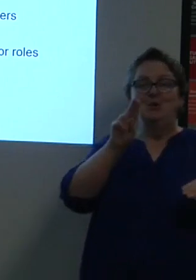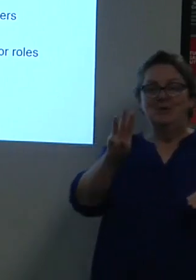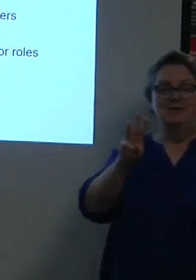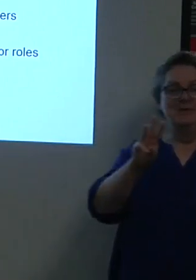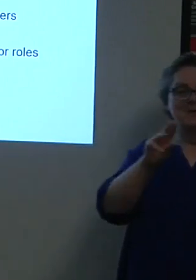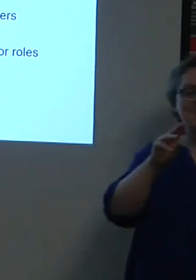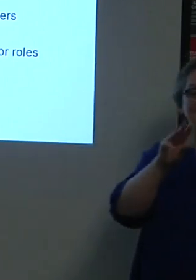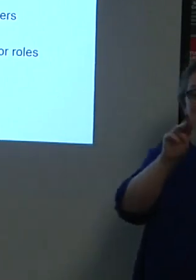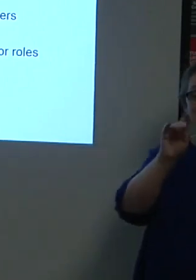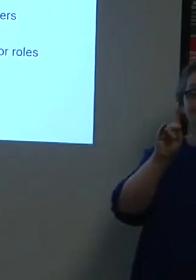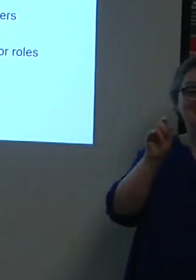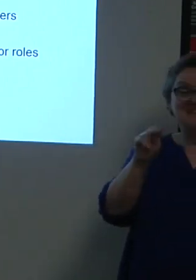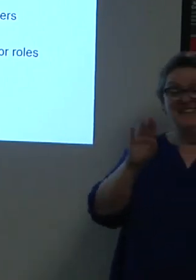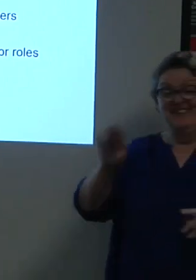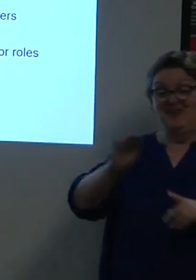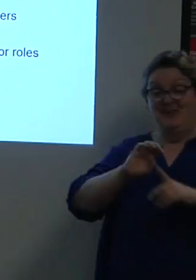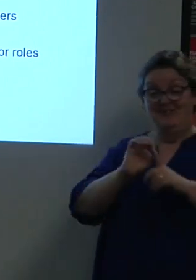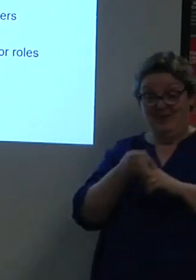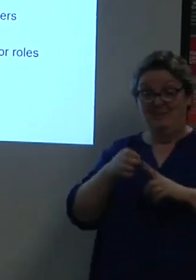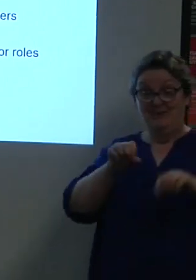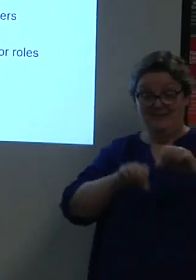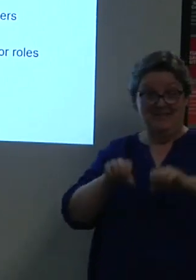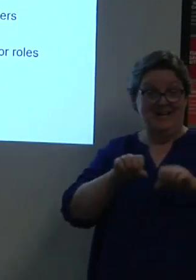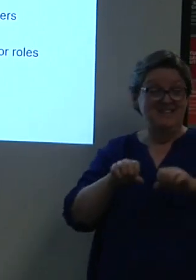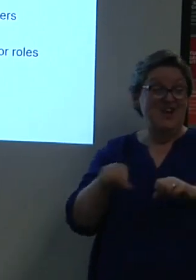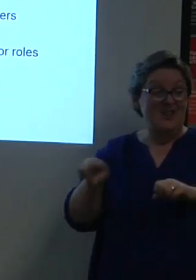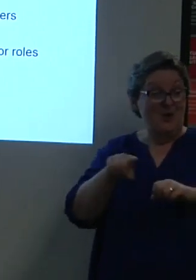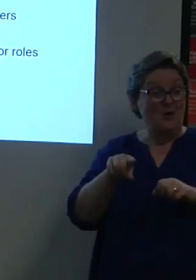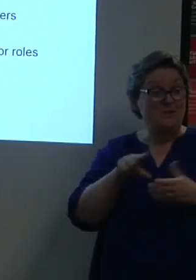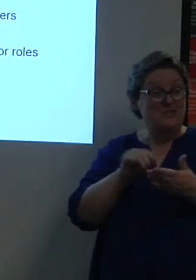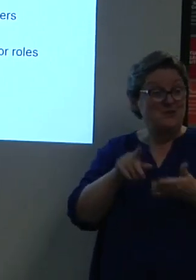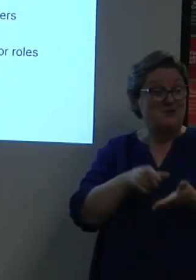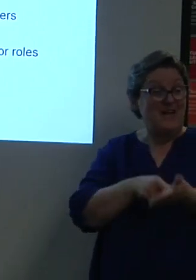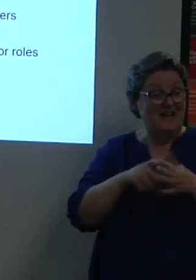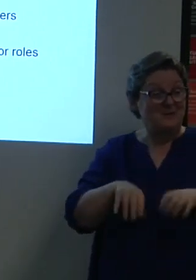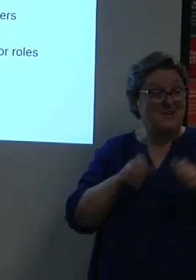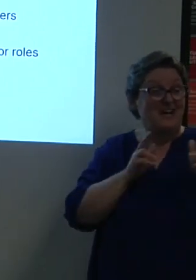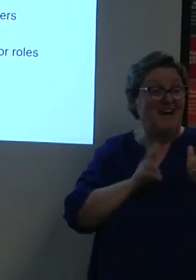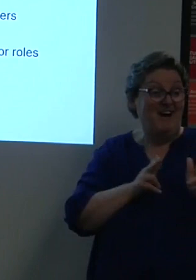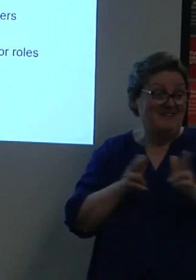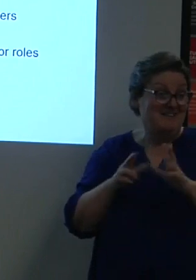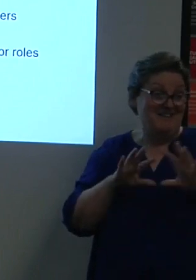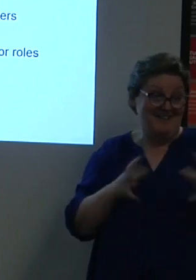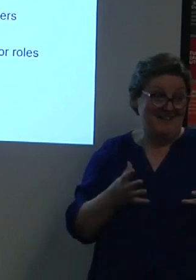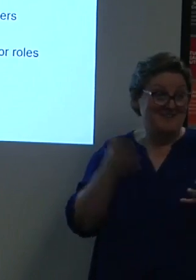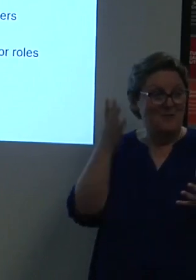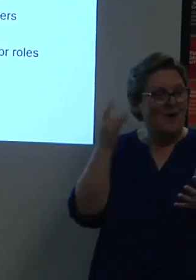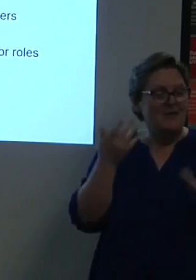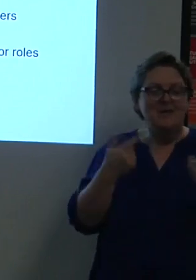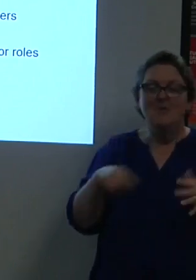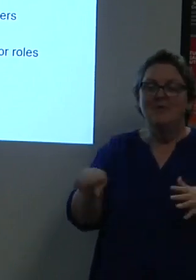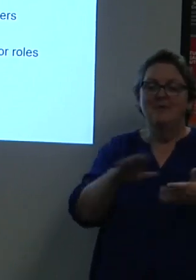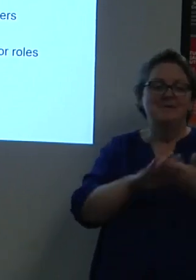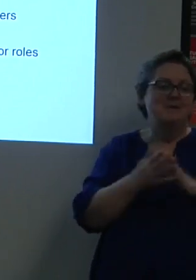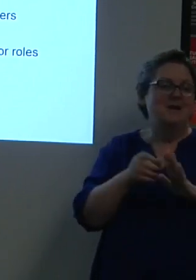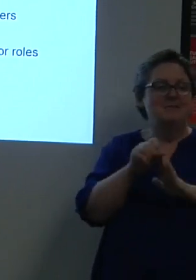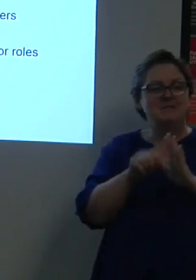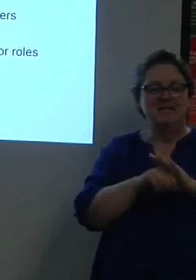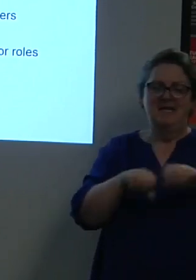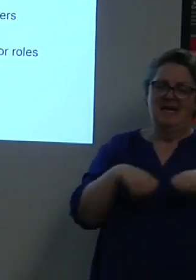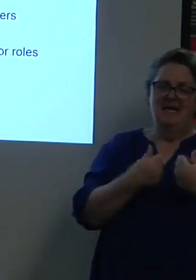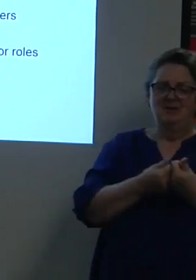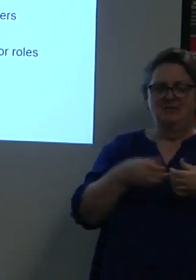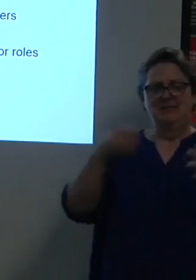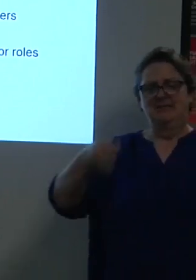that environmental science major, those students actually had to take a hunting class. And the idea was that they didn't want those students to become state